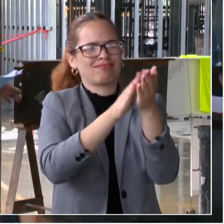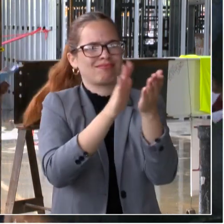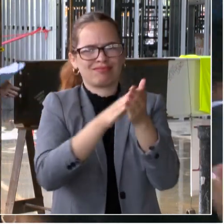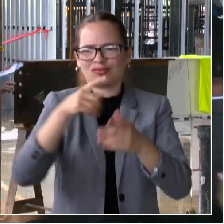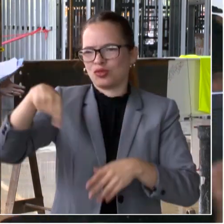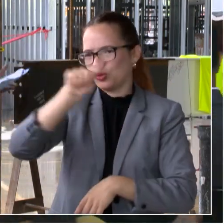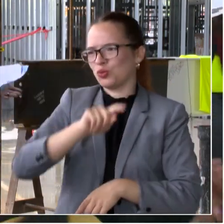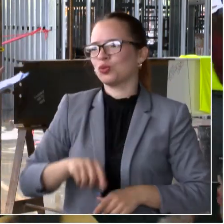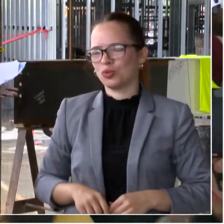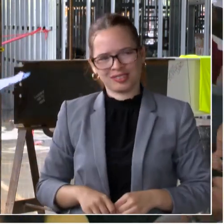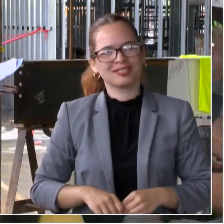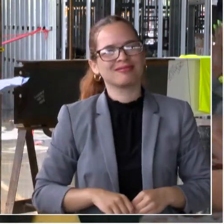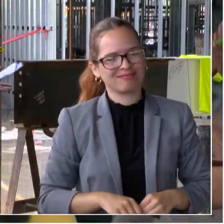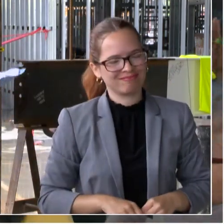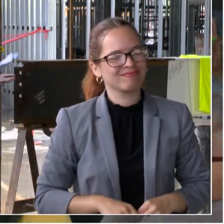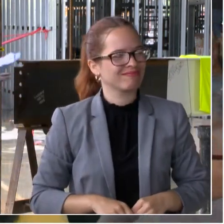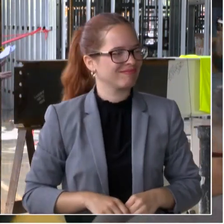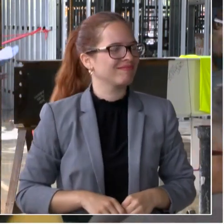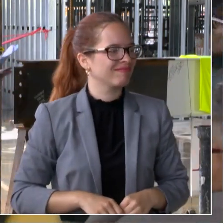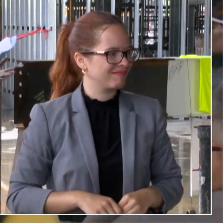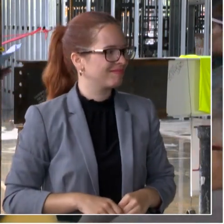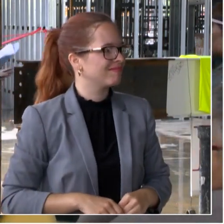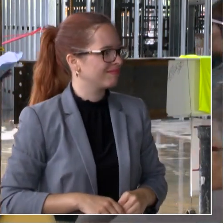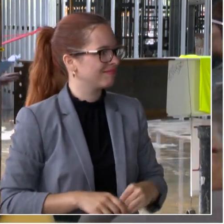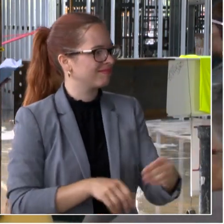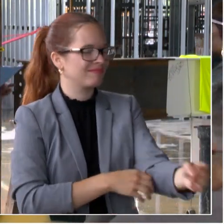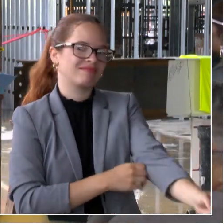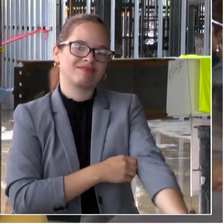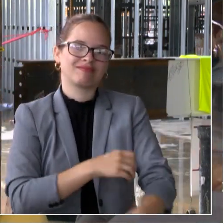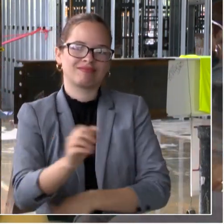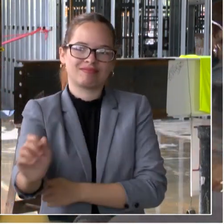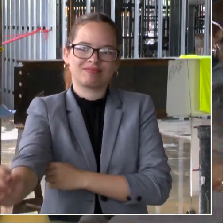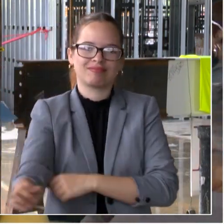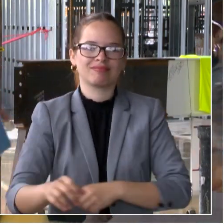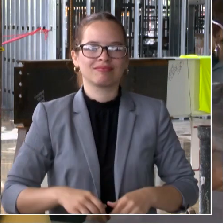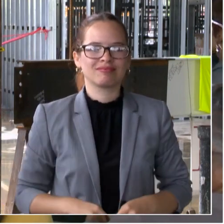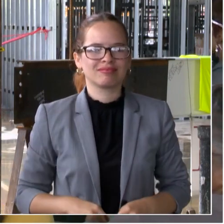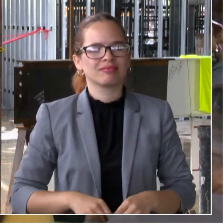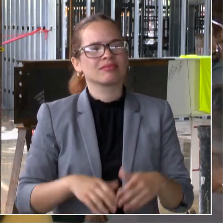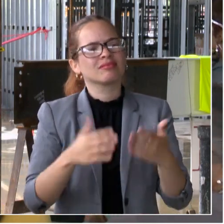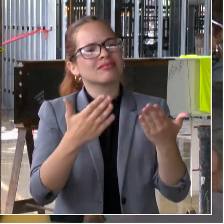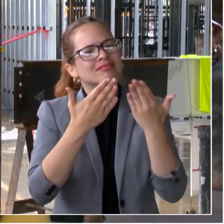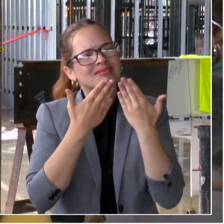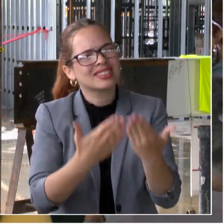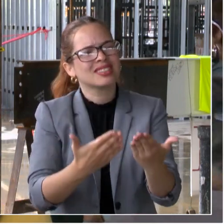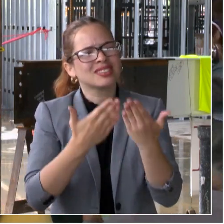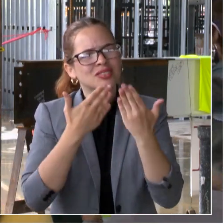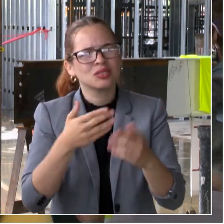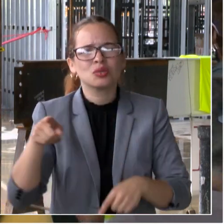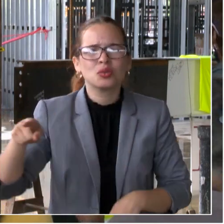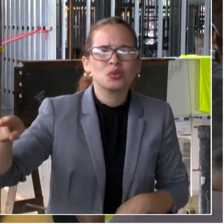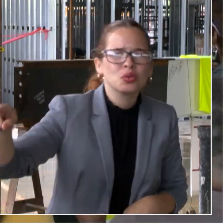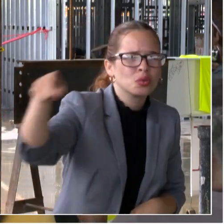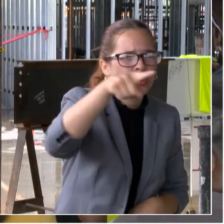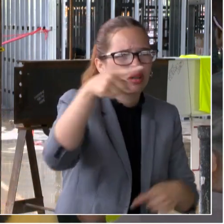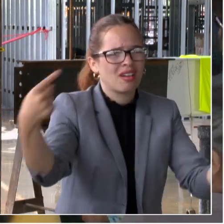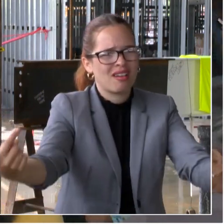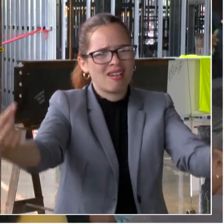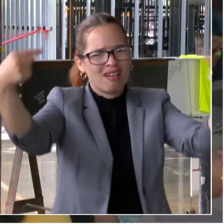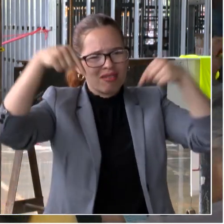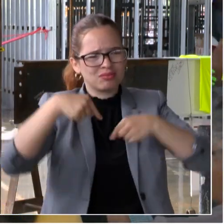workers who are tirelessly working to make this vision a reality for this great community. So thank you to all of